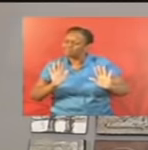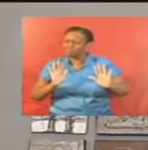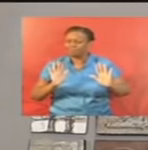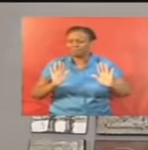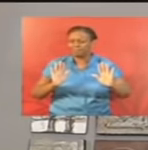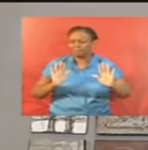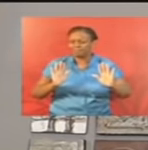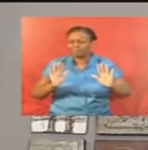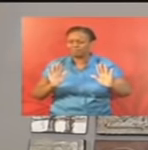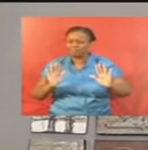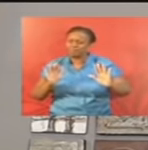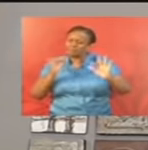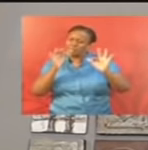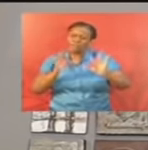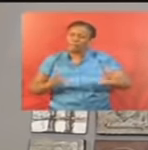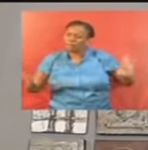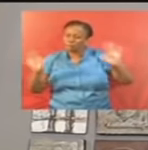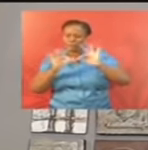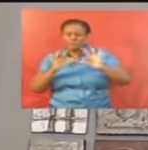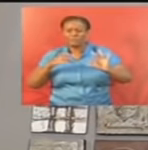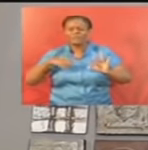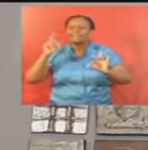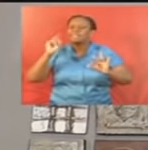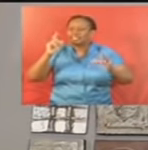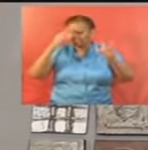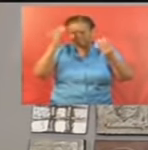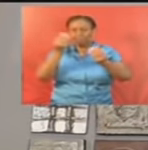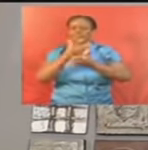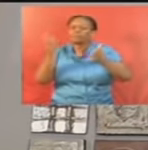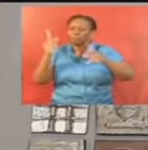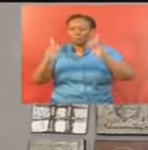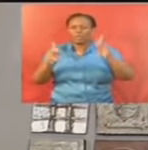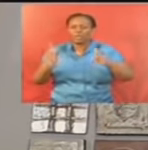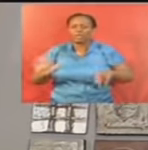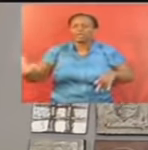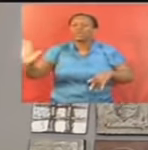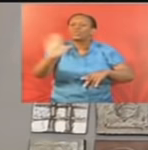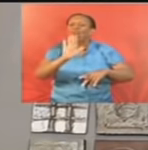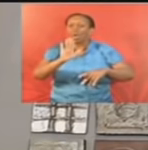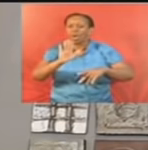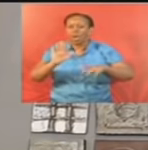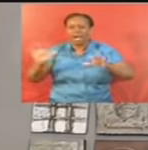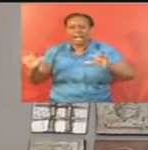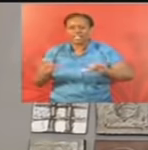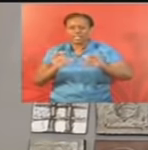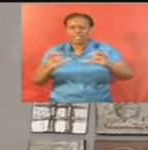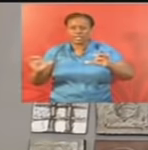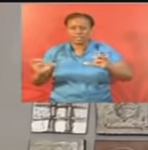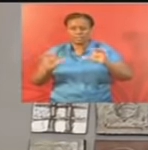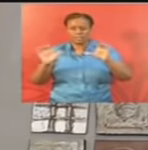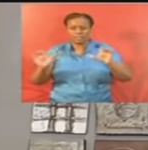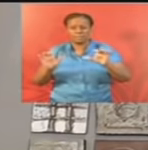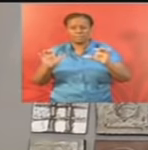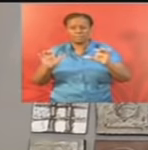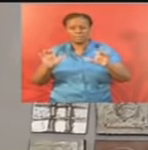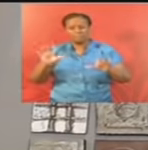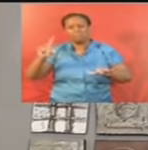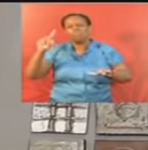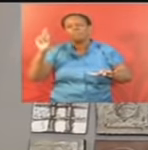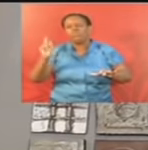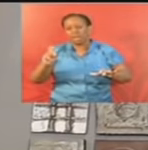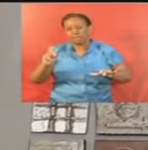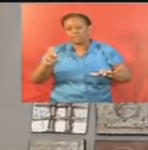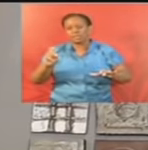need people to understand is that your general conduct over the foreseeable future should be such that you reduce your